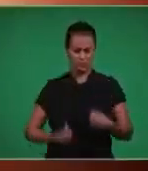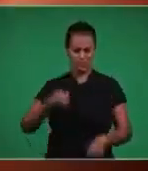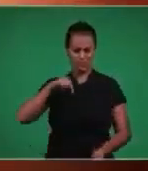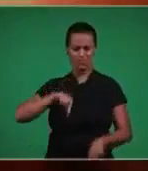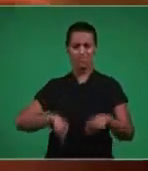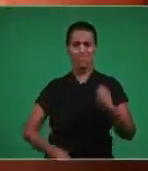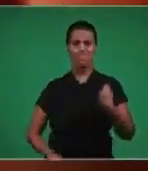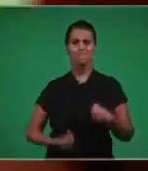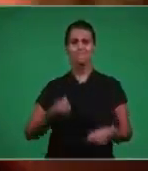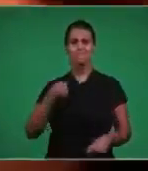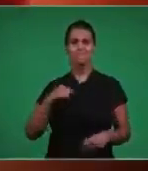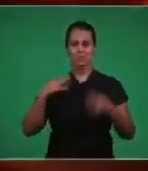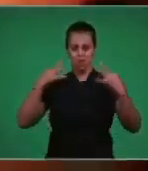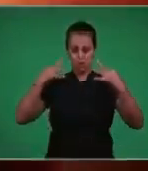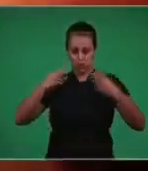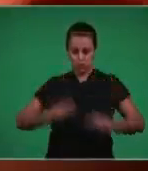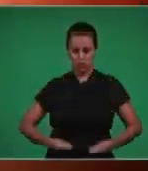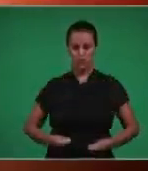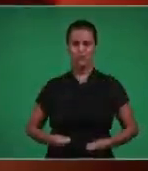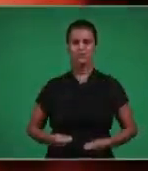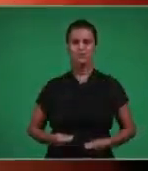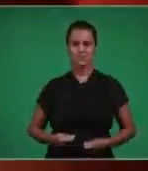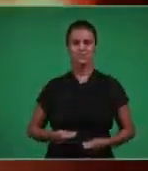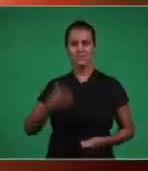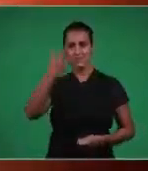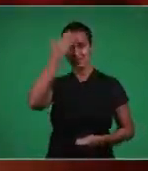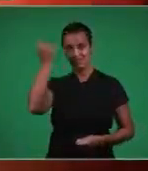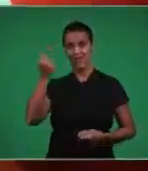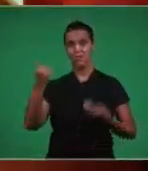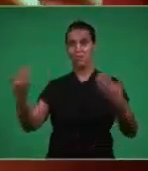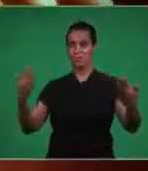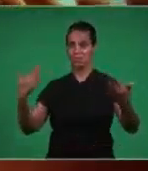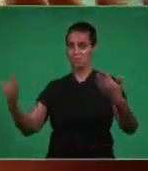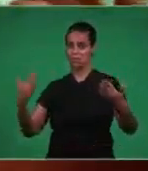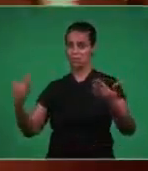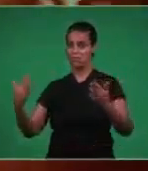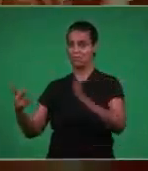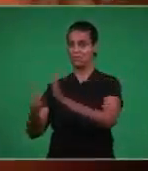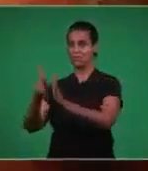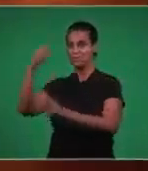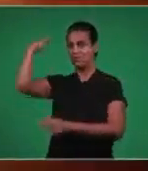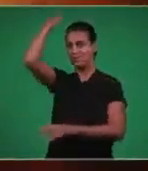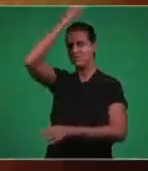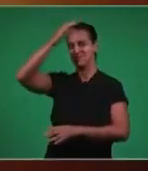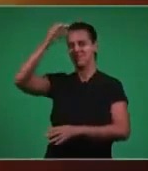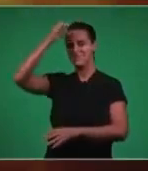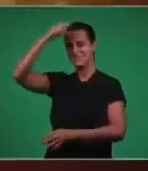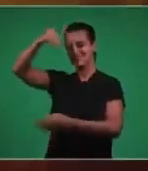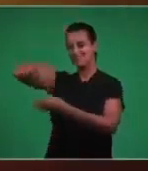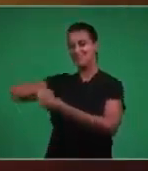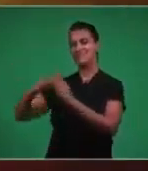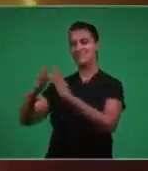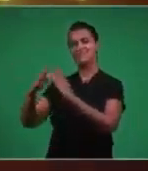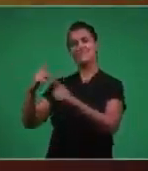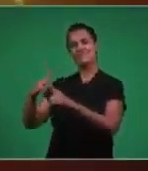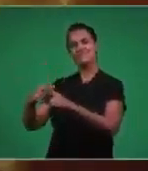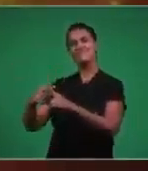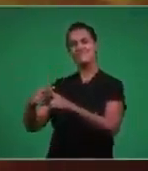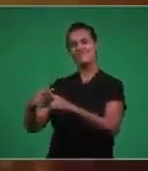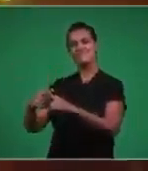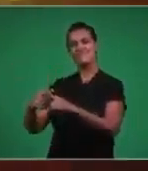to protect the biological body. And we know that this is the action of the Holy Spirit when we gather in